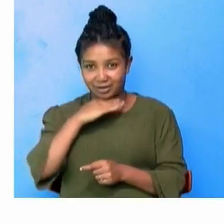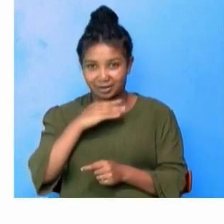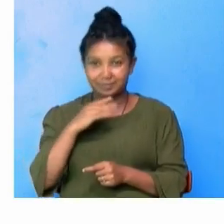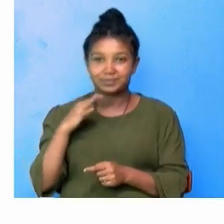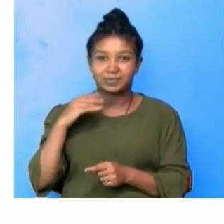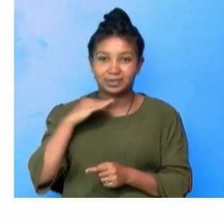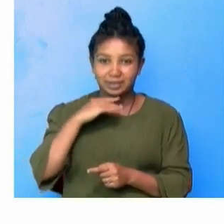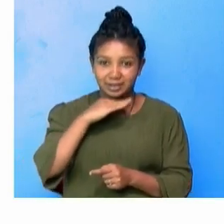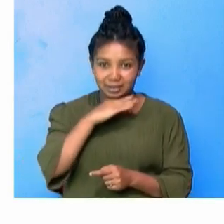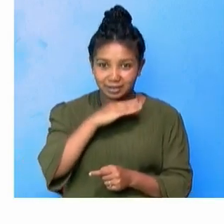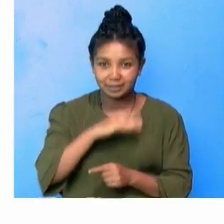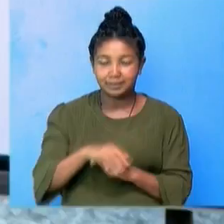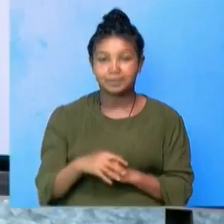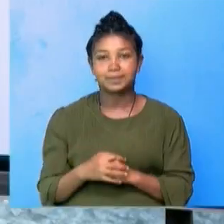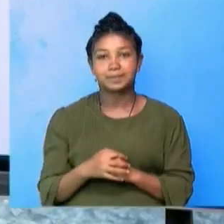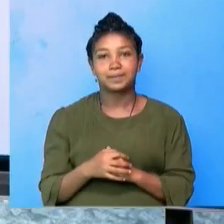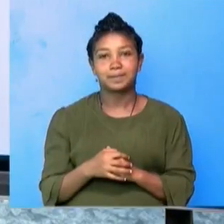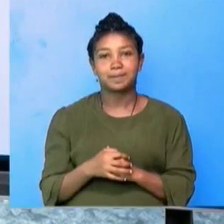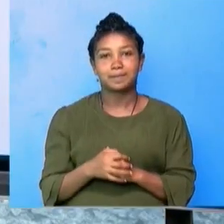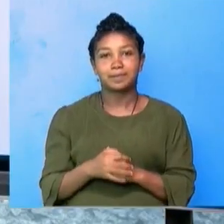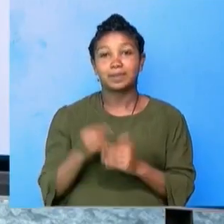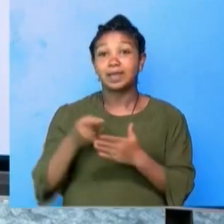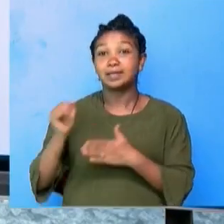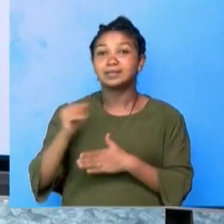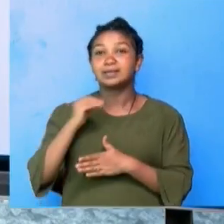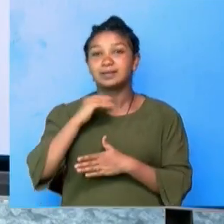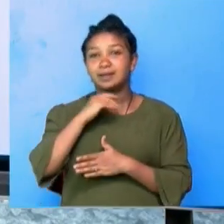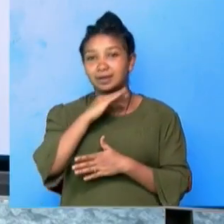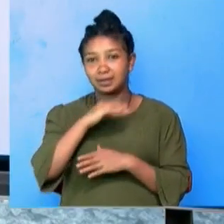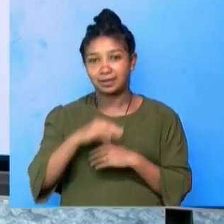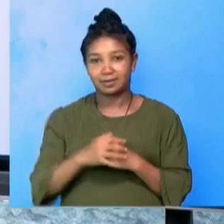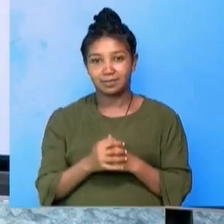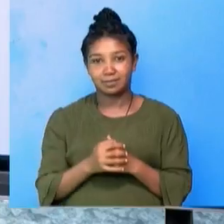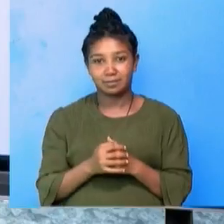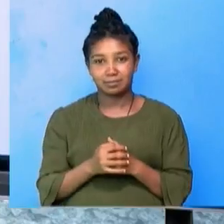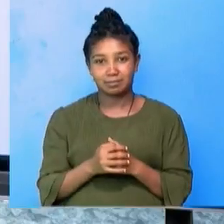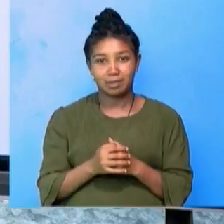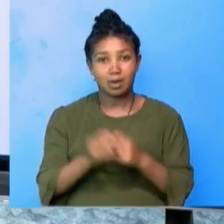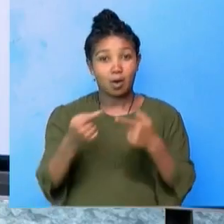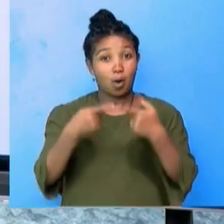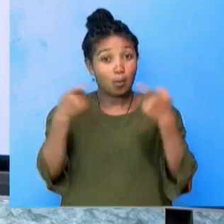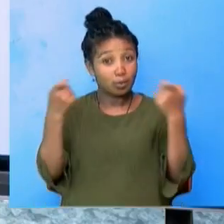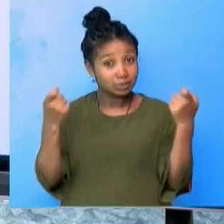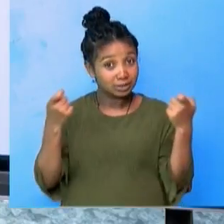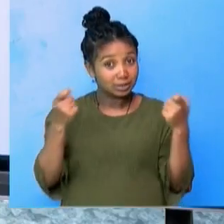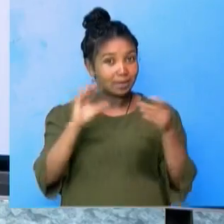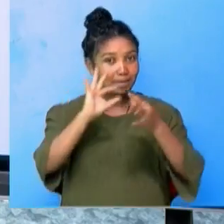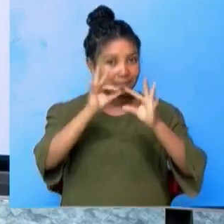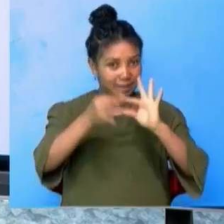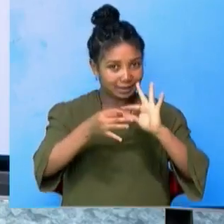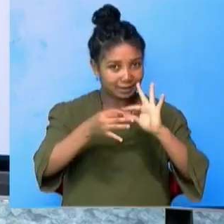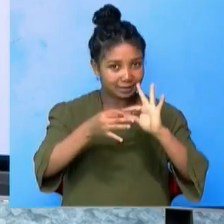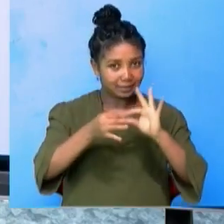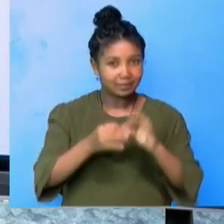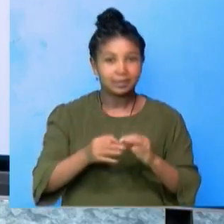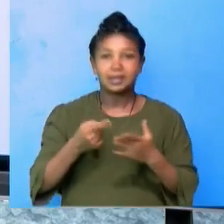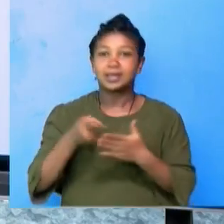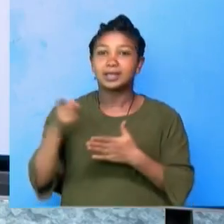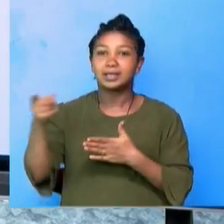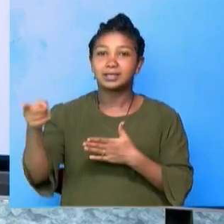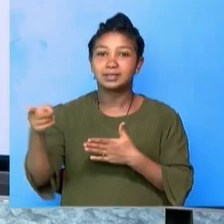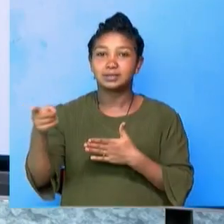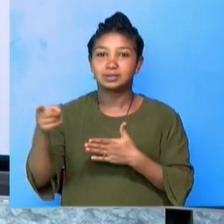is dirty. Here is dirty as opposite meaning. Here